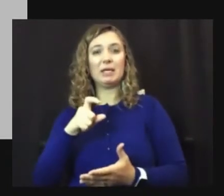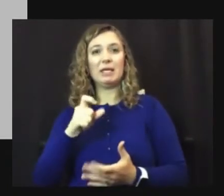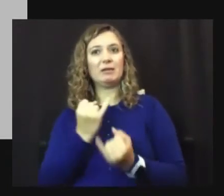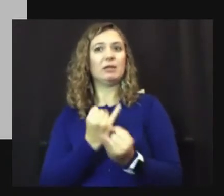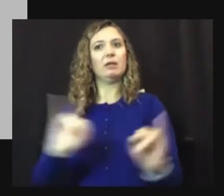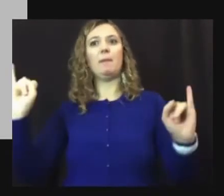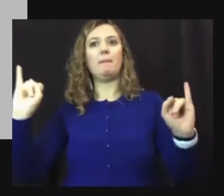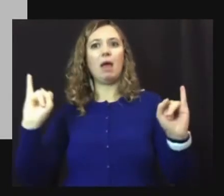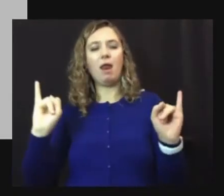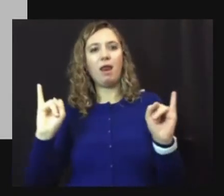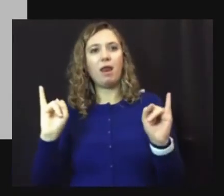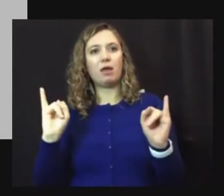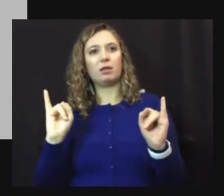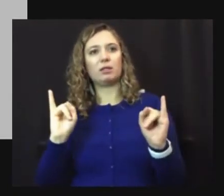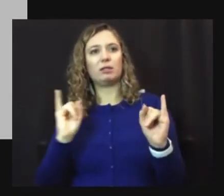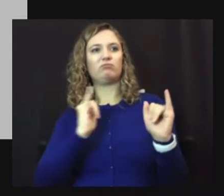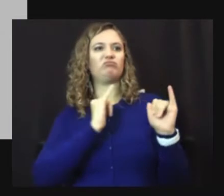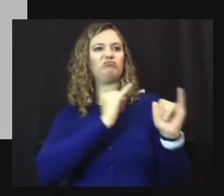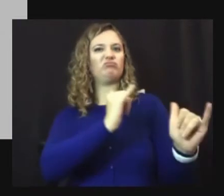from my peers.